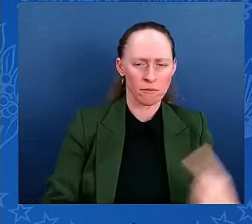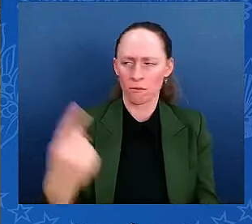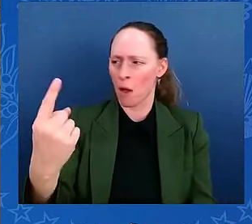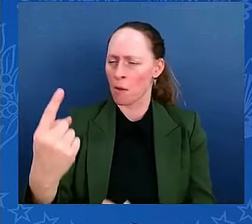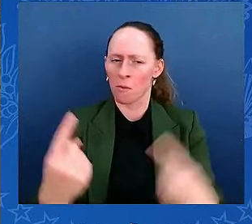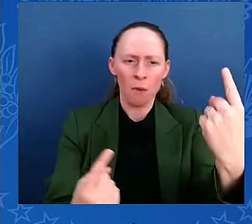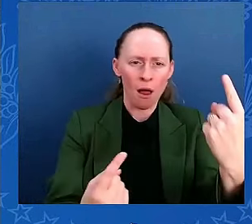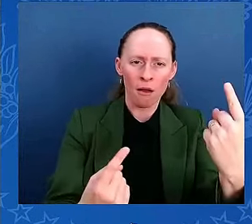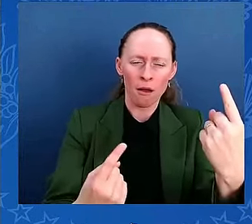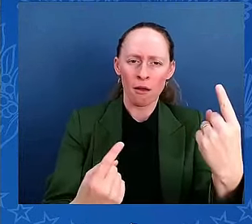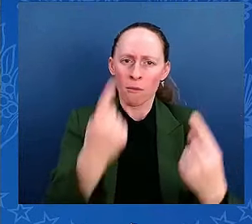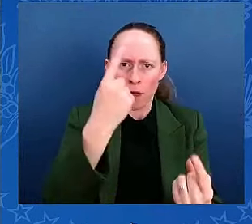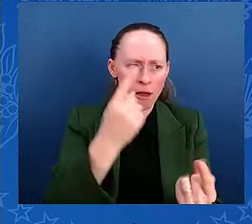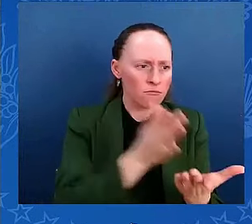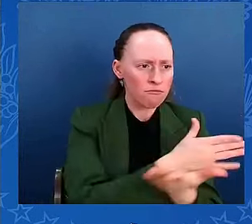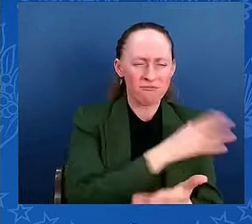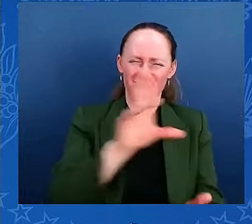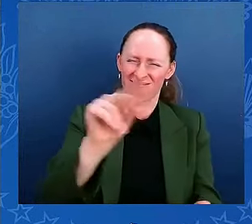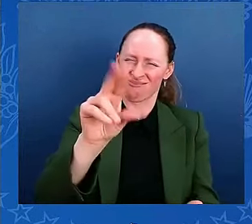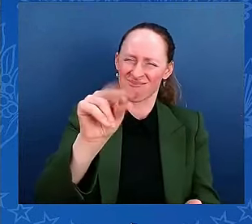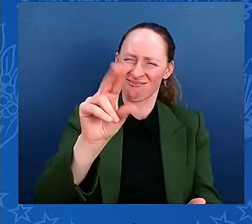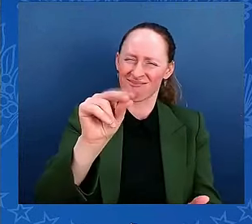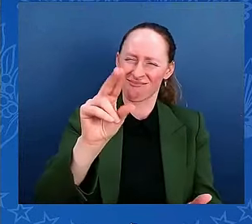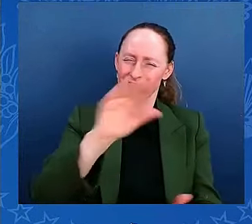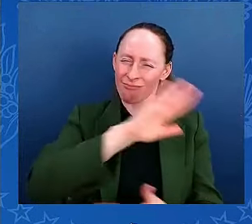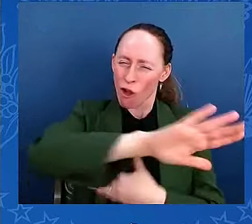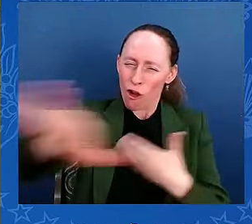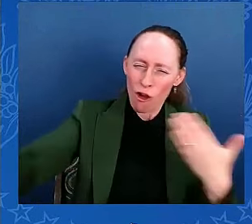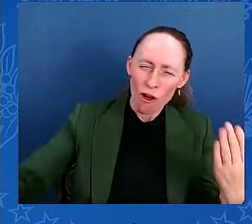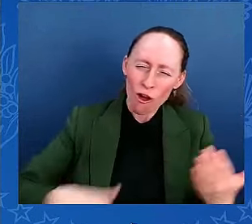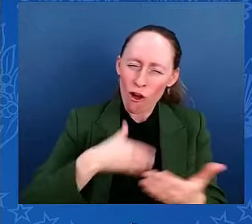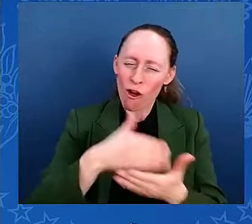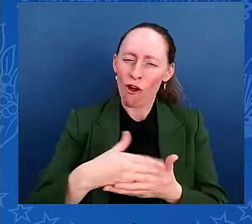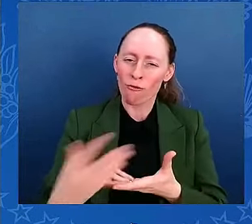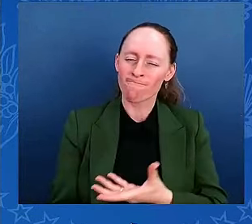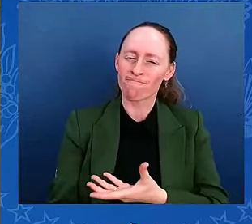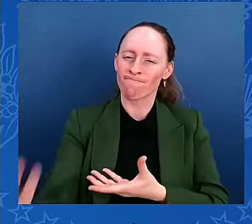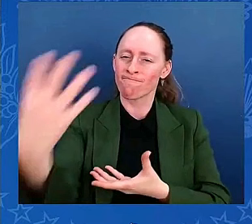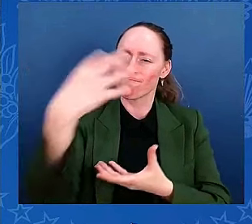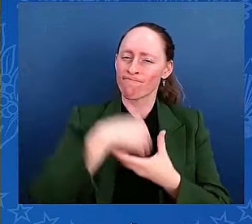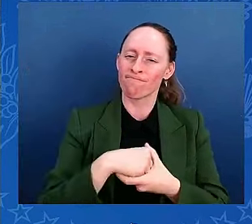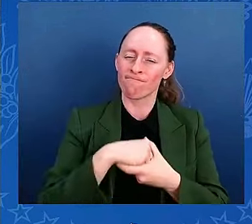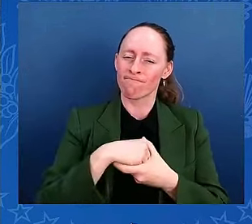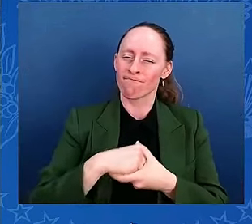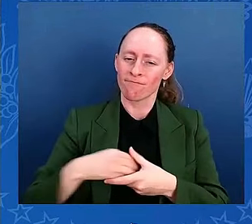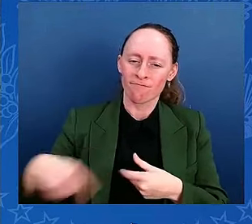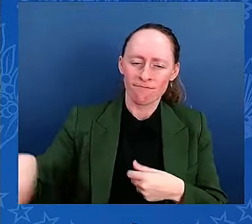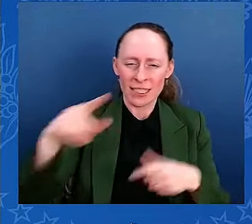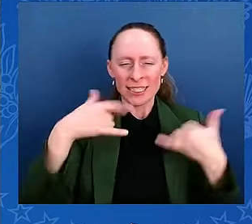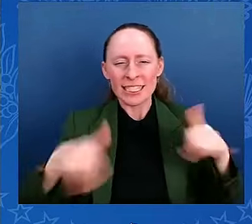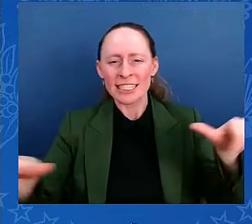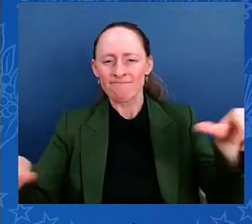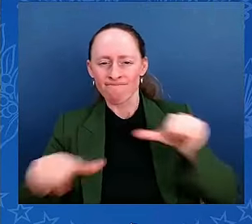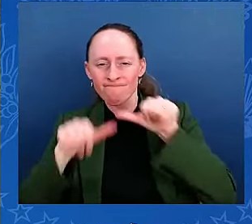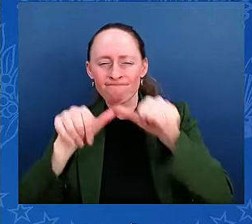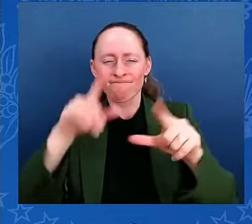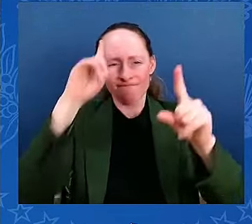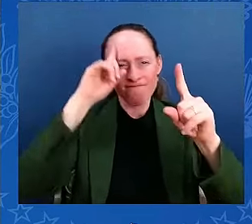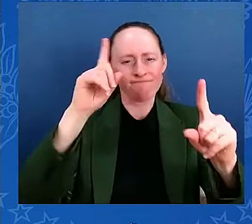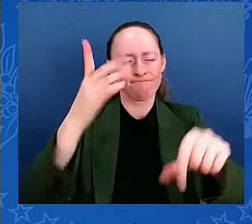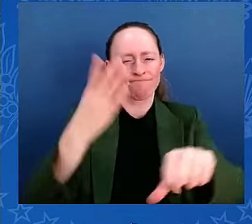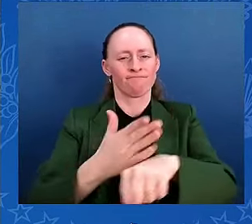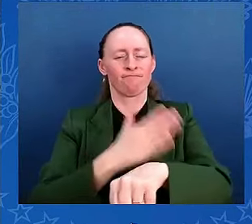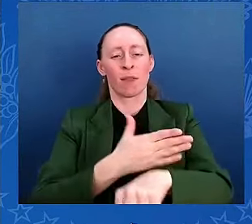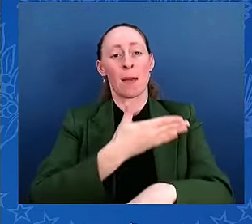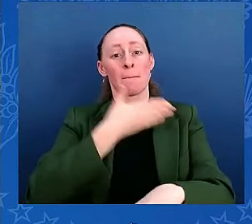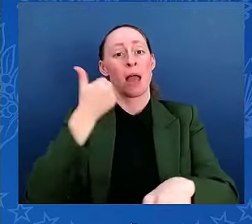working tirelessly to help realize the promise of America. And I mean it for all Americans, not a joke. Because some of you have been in the short